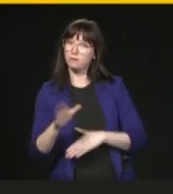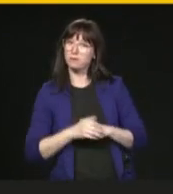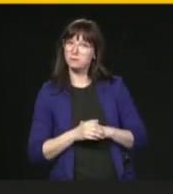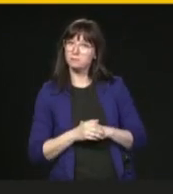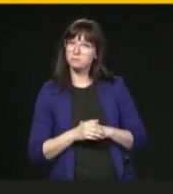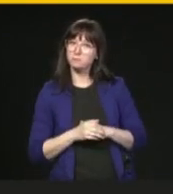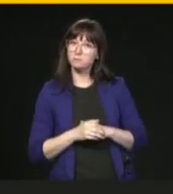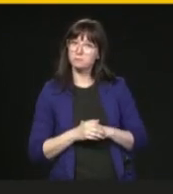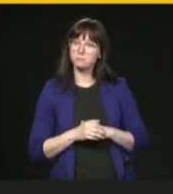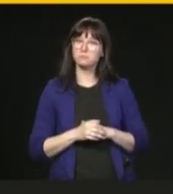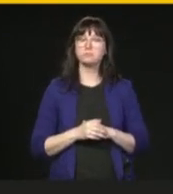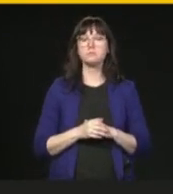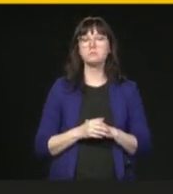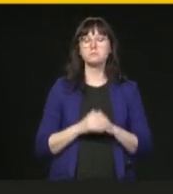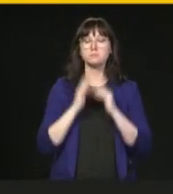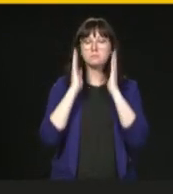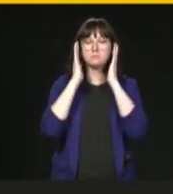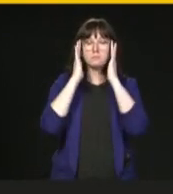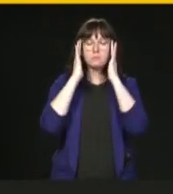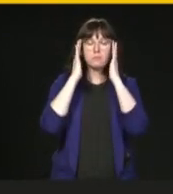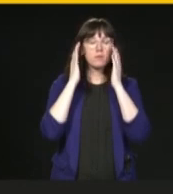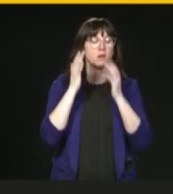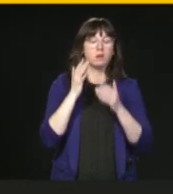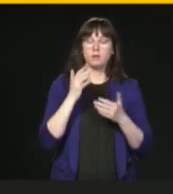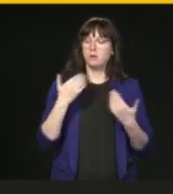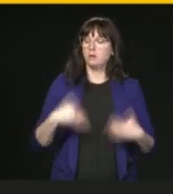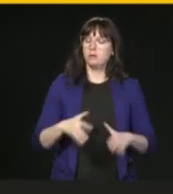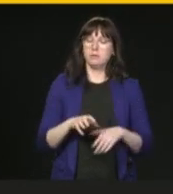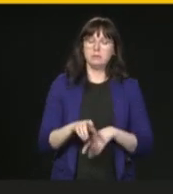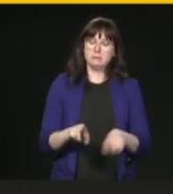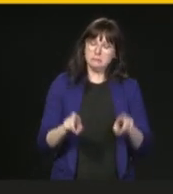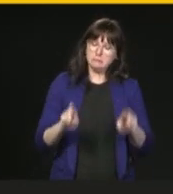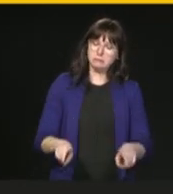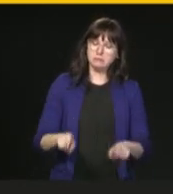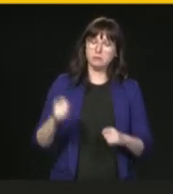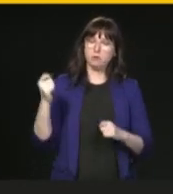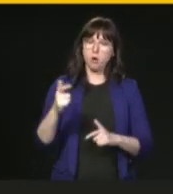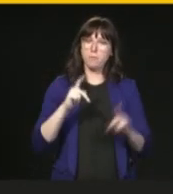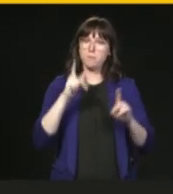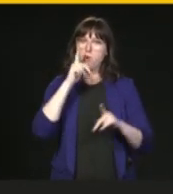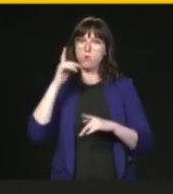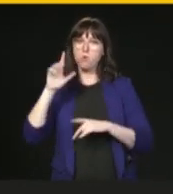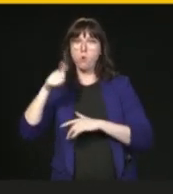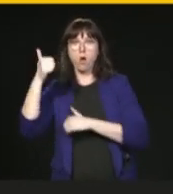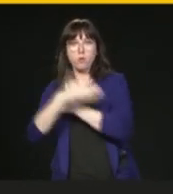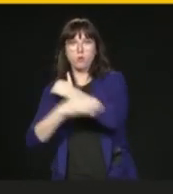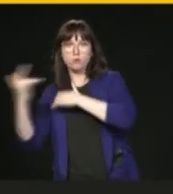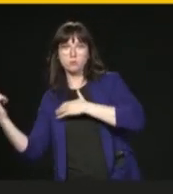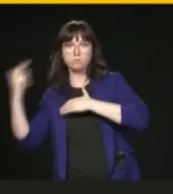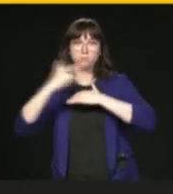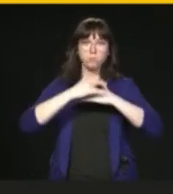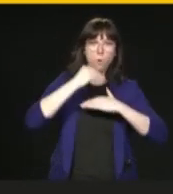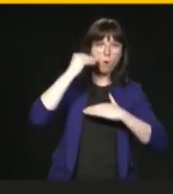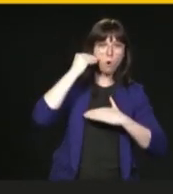C'est absolument It is absolutely essential that all travelers go into a 14-day